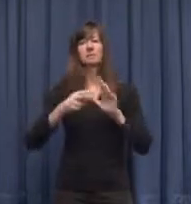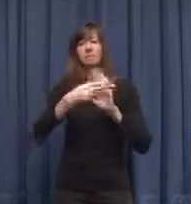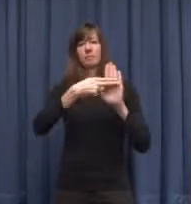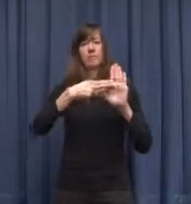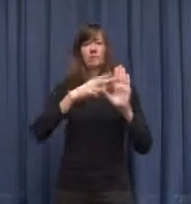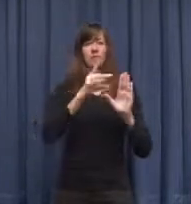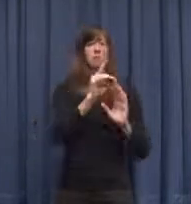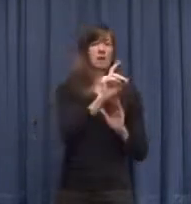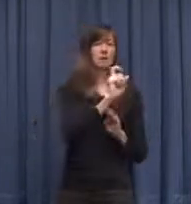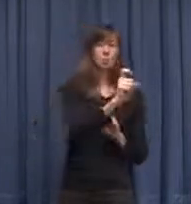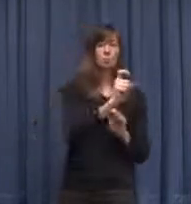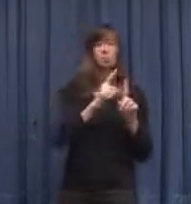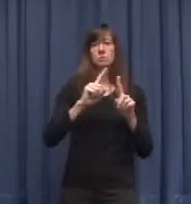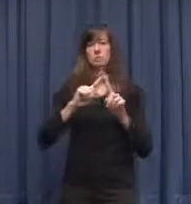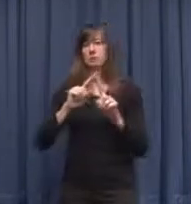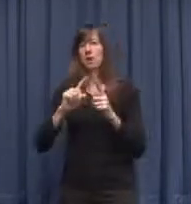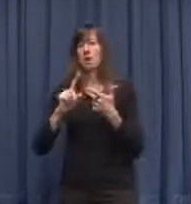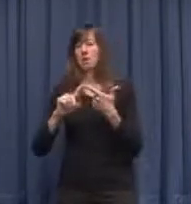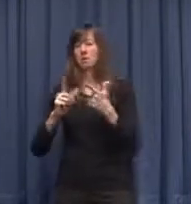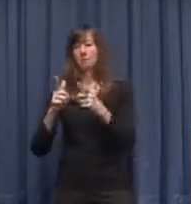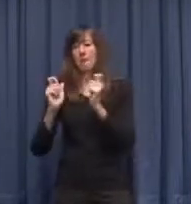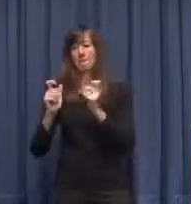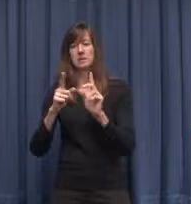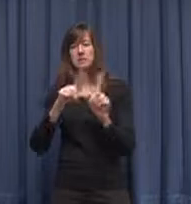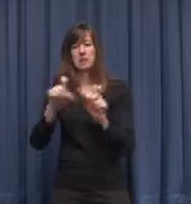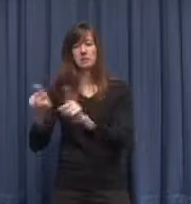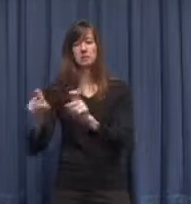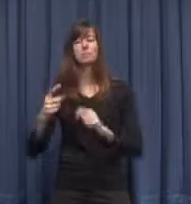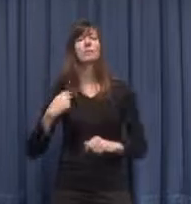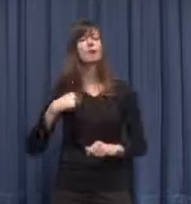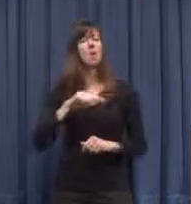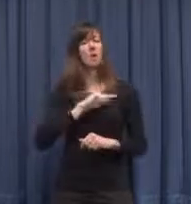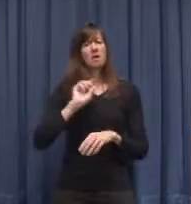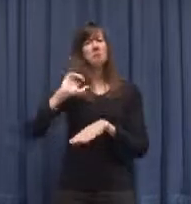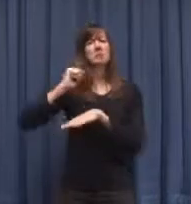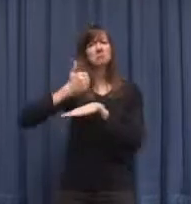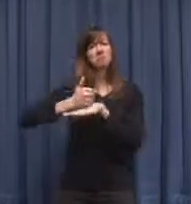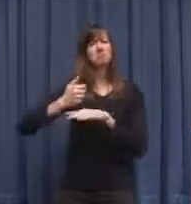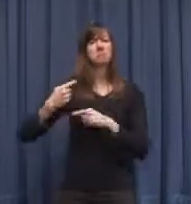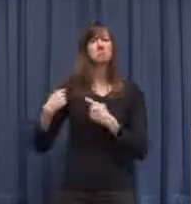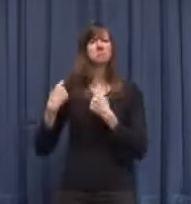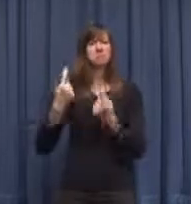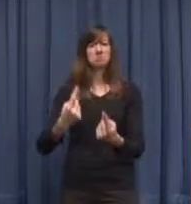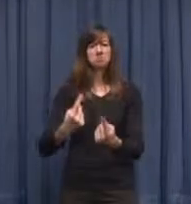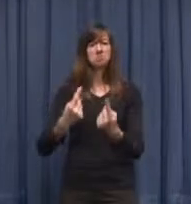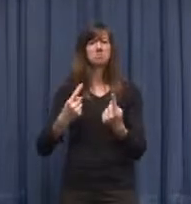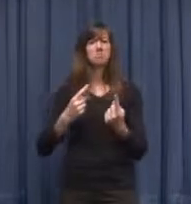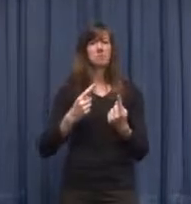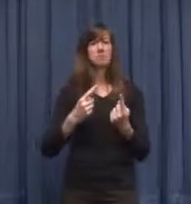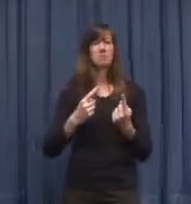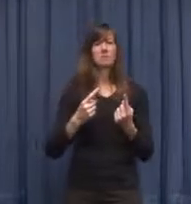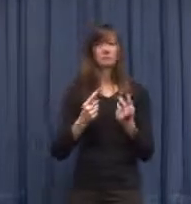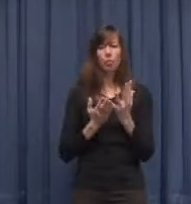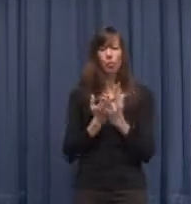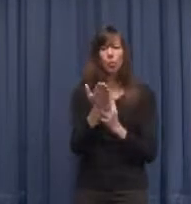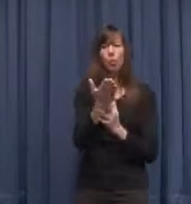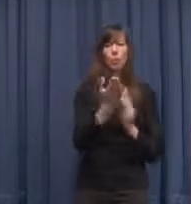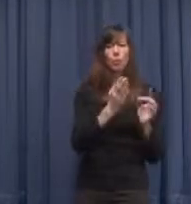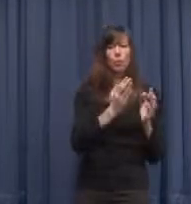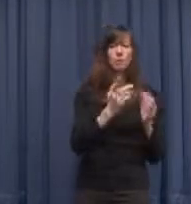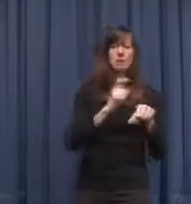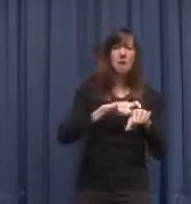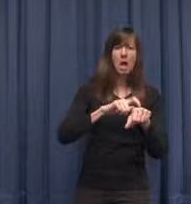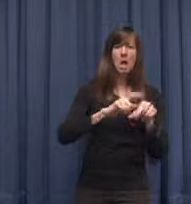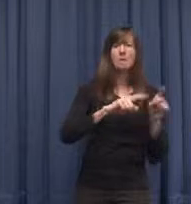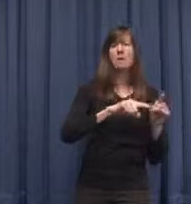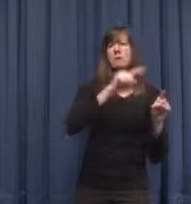We have maintained throughout all the sort of ups and downs of COVID significant, robust testing capacity where